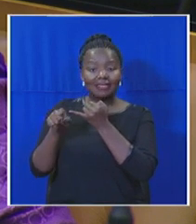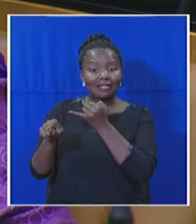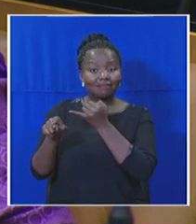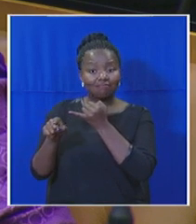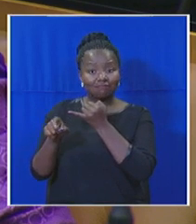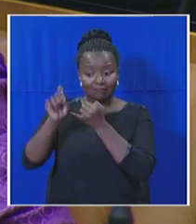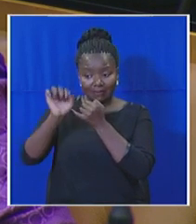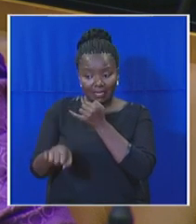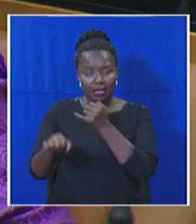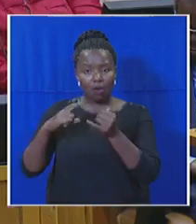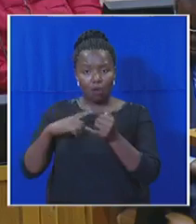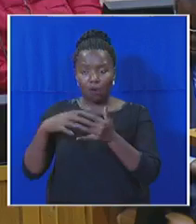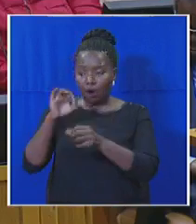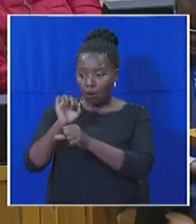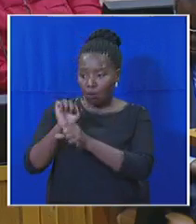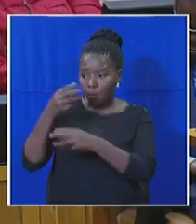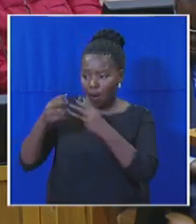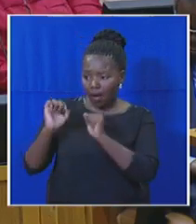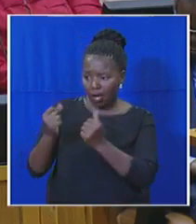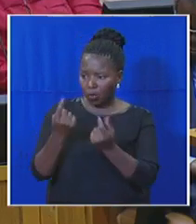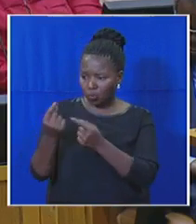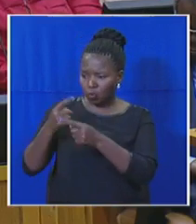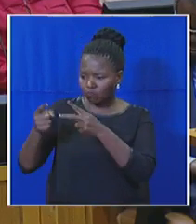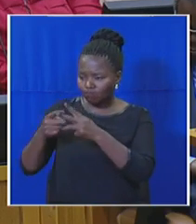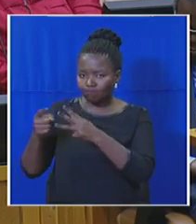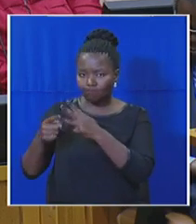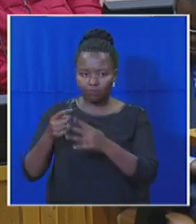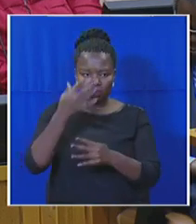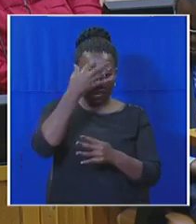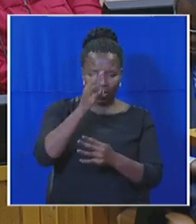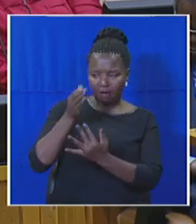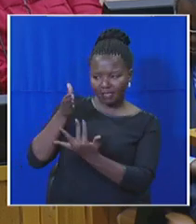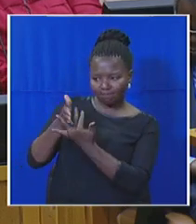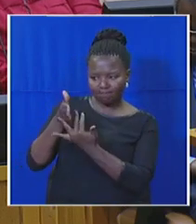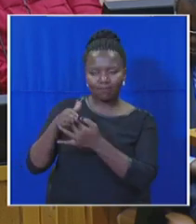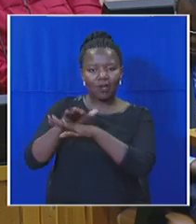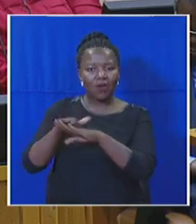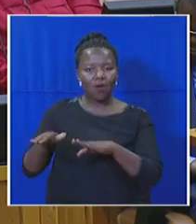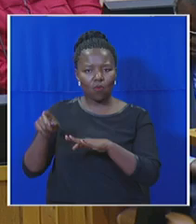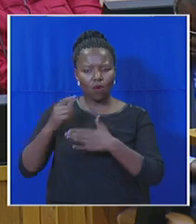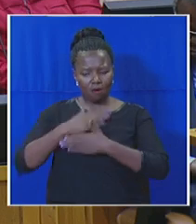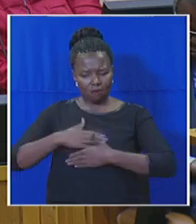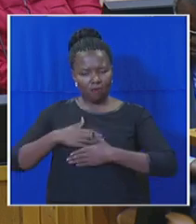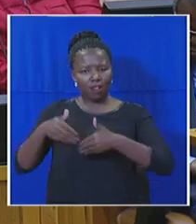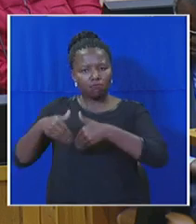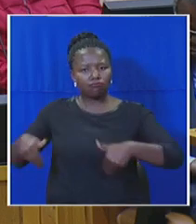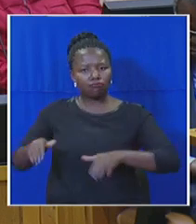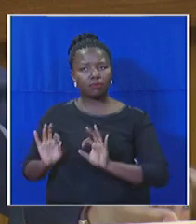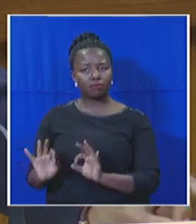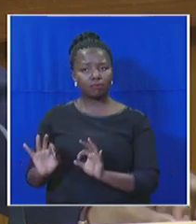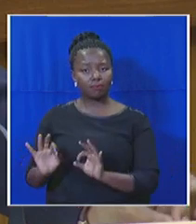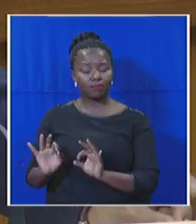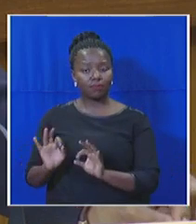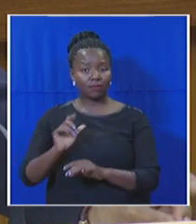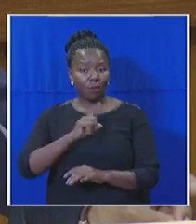so that they can do their work without much interference. What we are saying, because